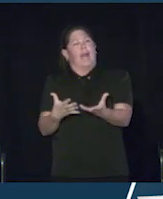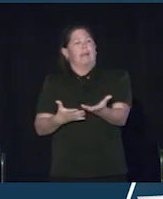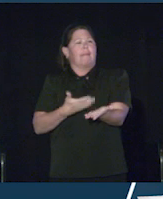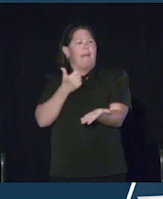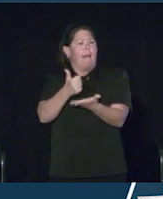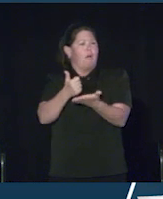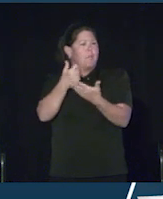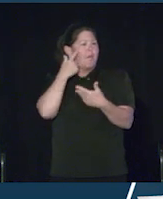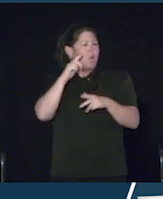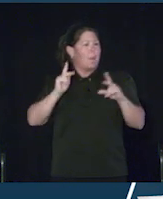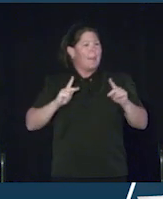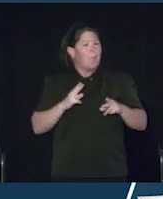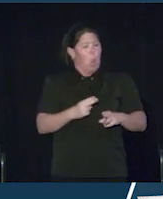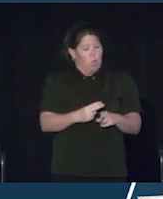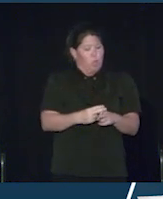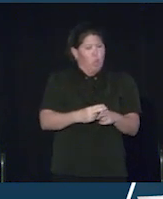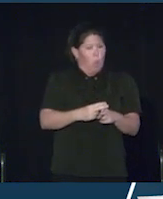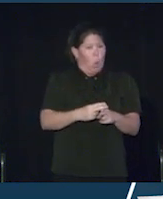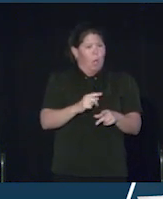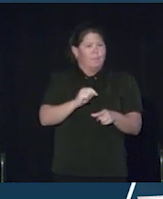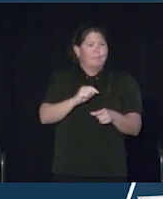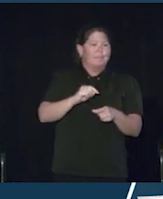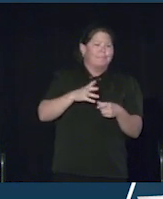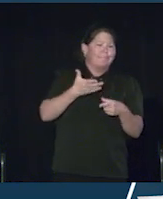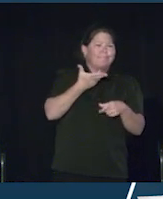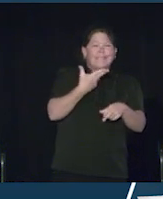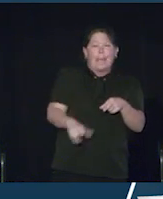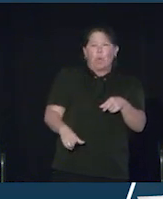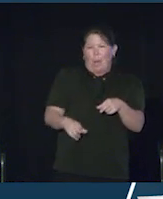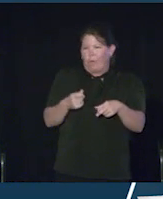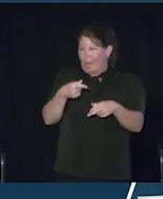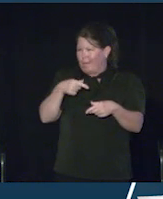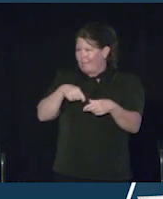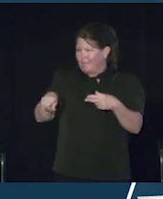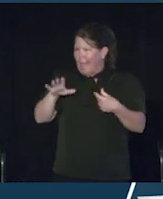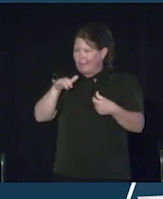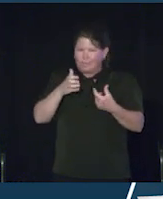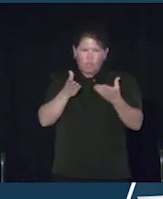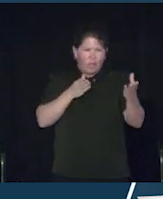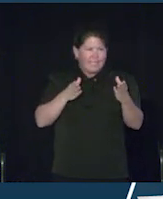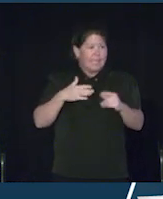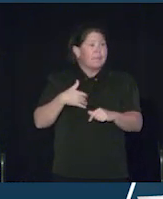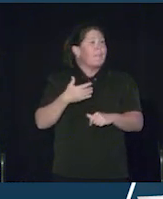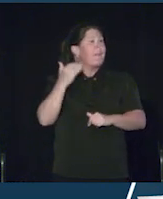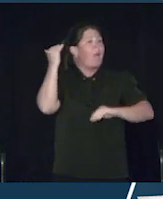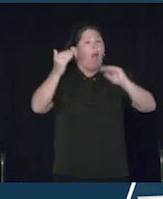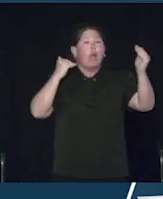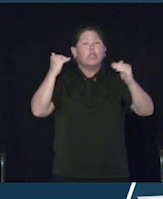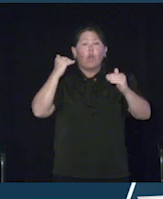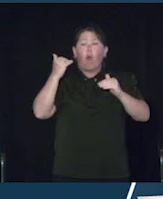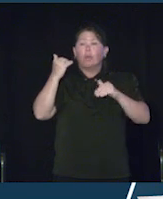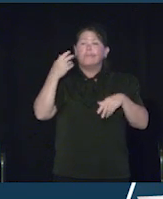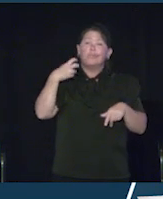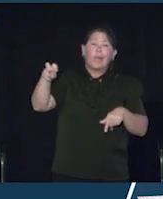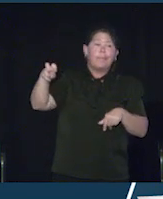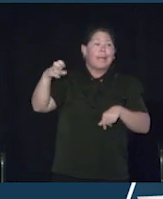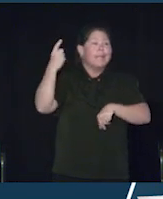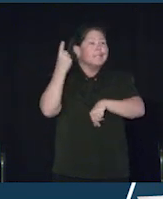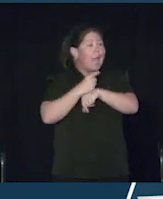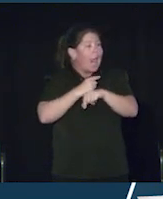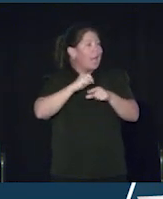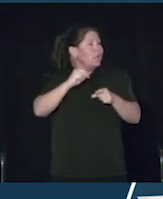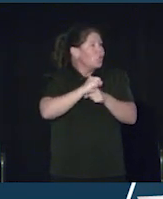for short-term temporary services, so adult day training, companion services, employment and